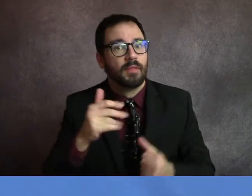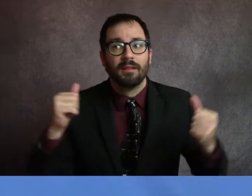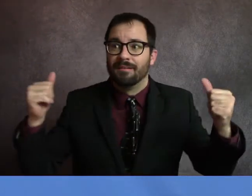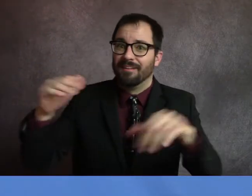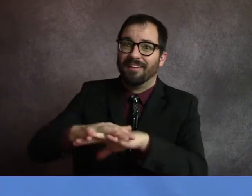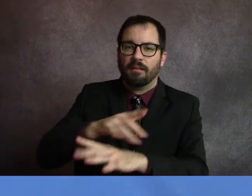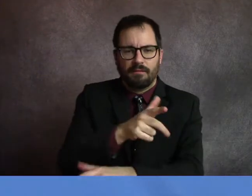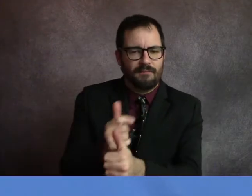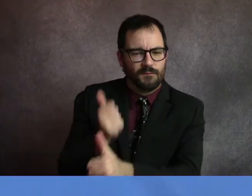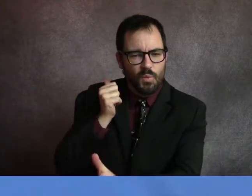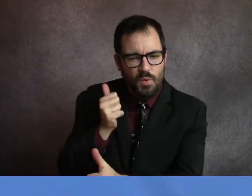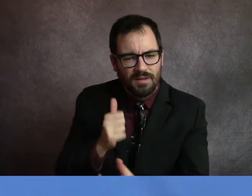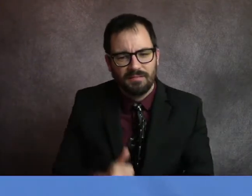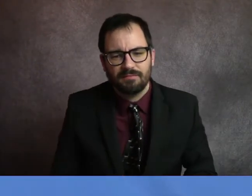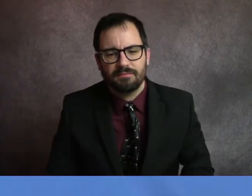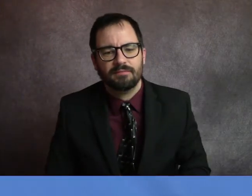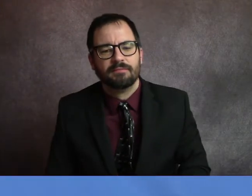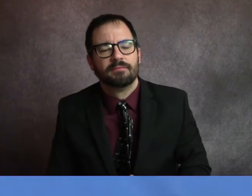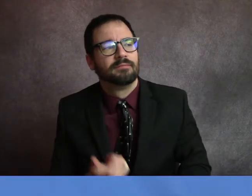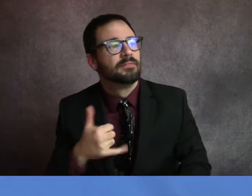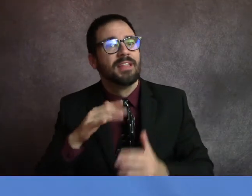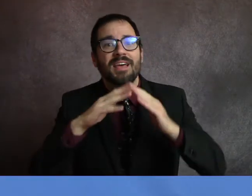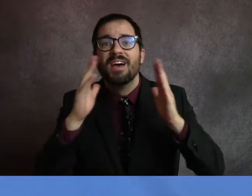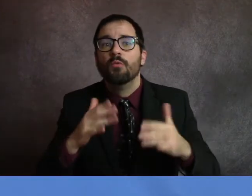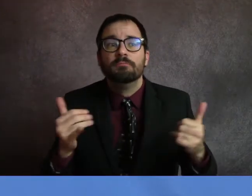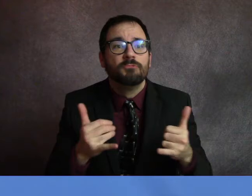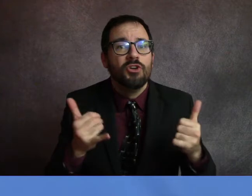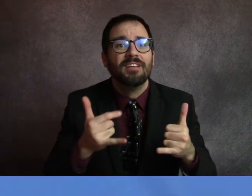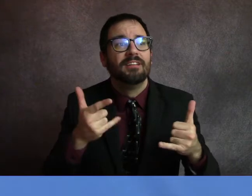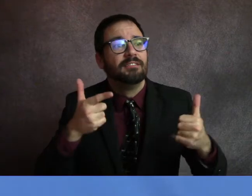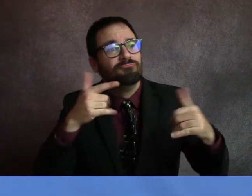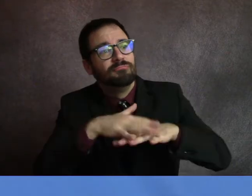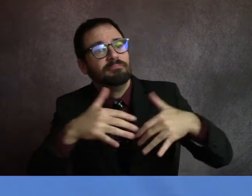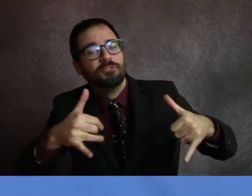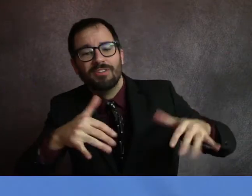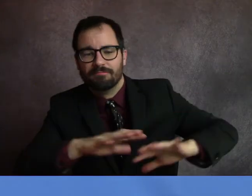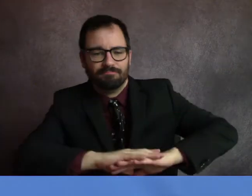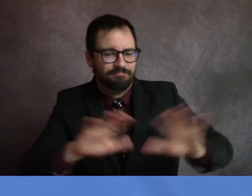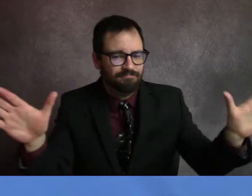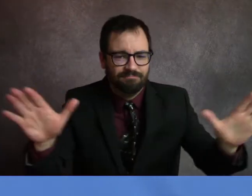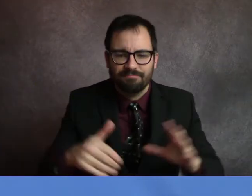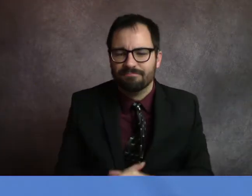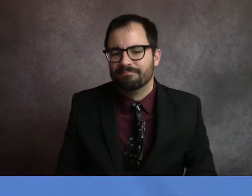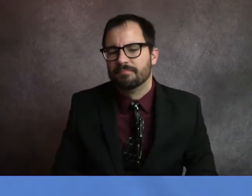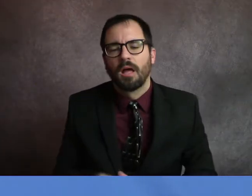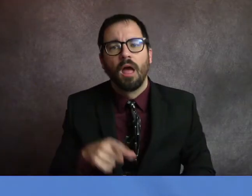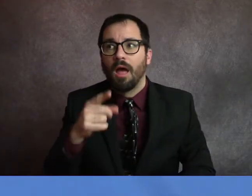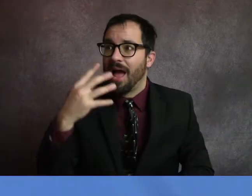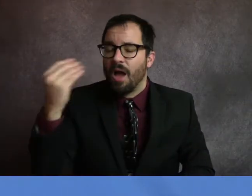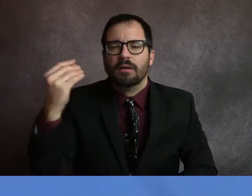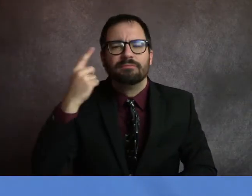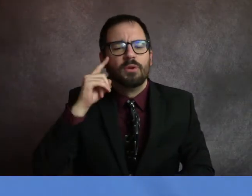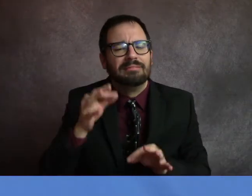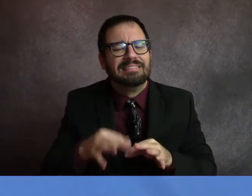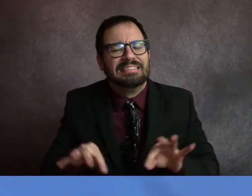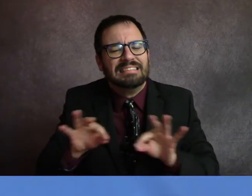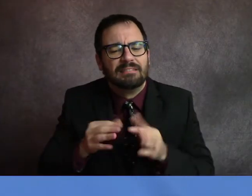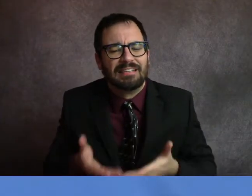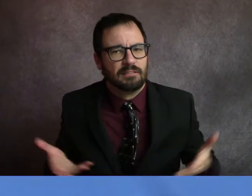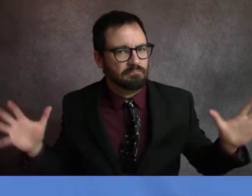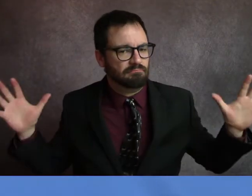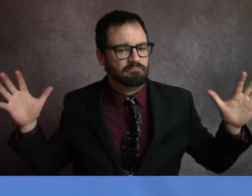parties. When you go out, only go out for essential items. Please follow the guidelines while you're visiting